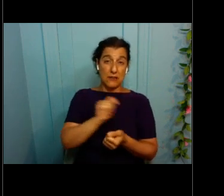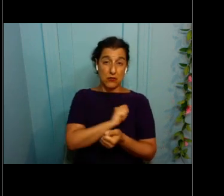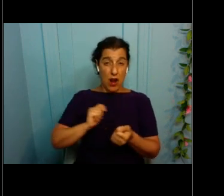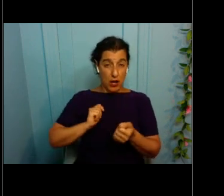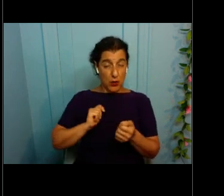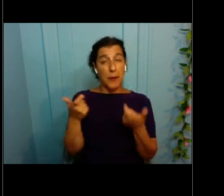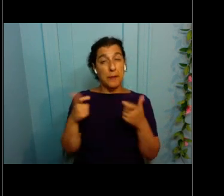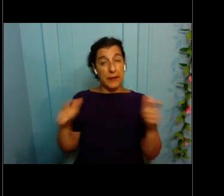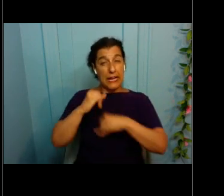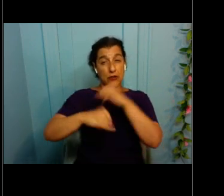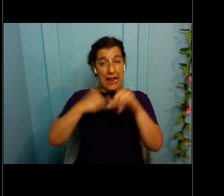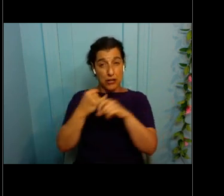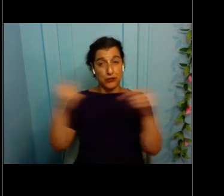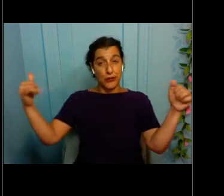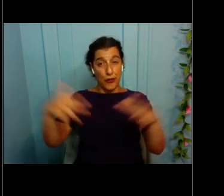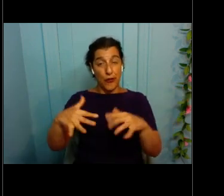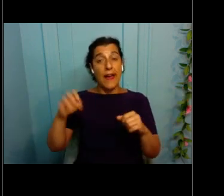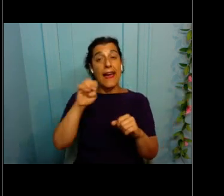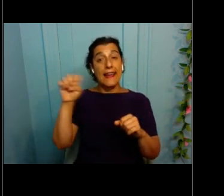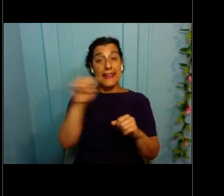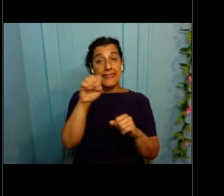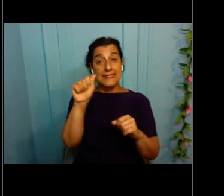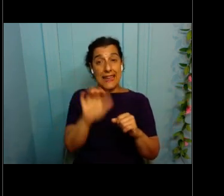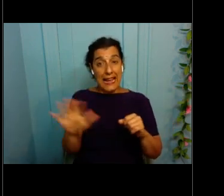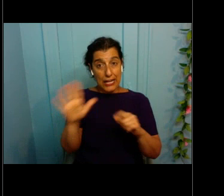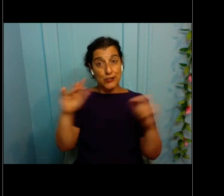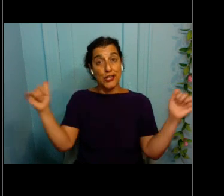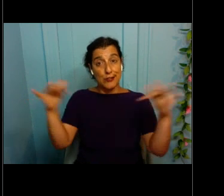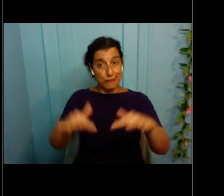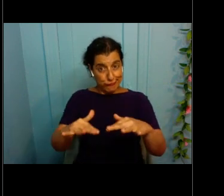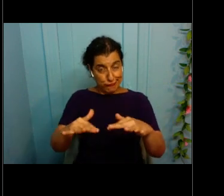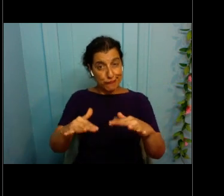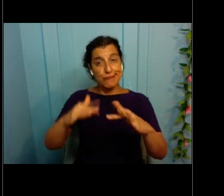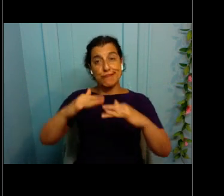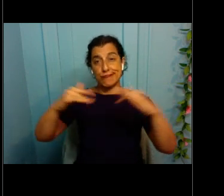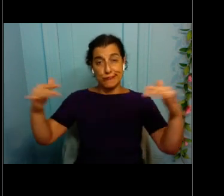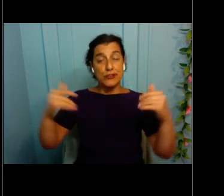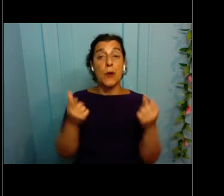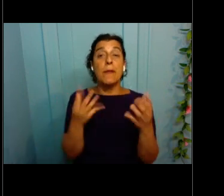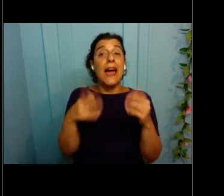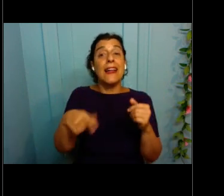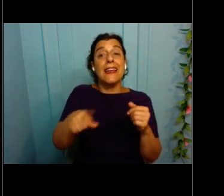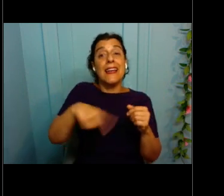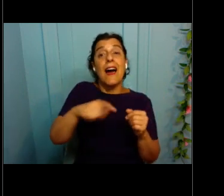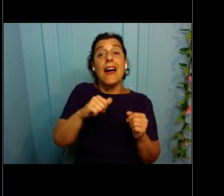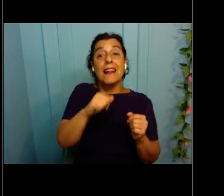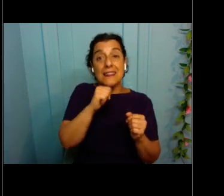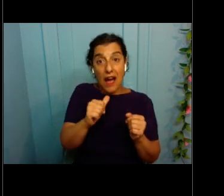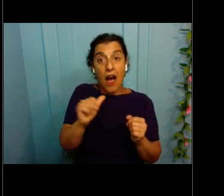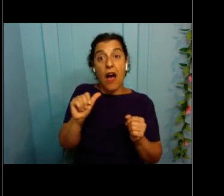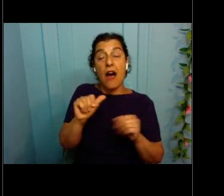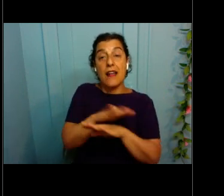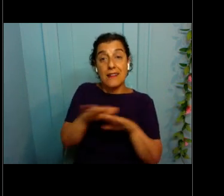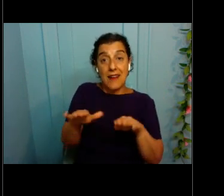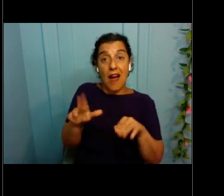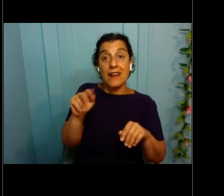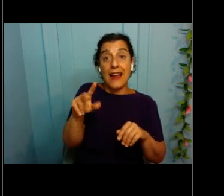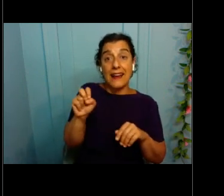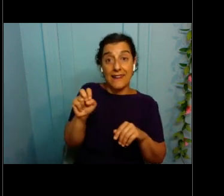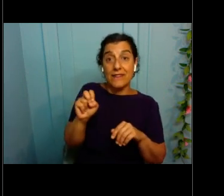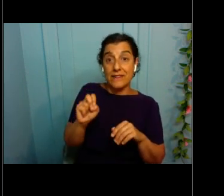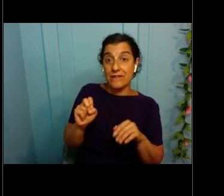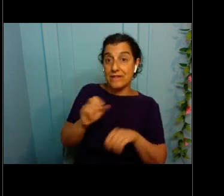lot of students from East Asia. So there's a lot of non-native speakers of English coming in.